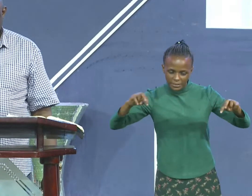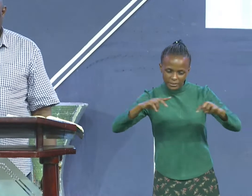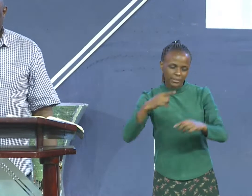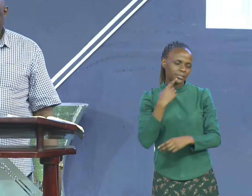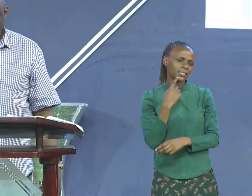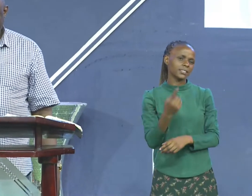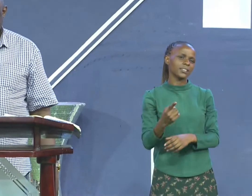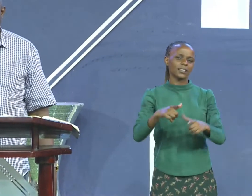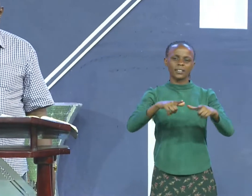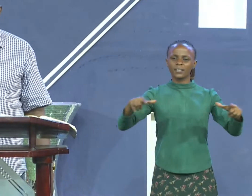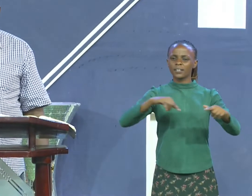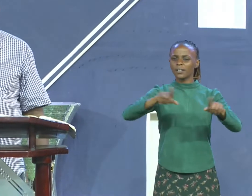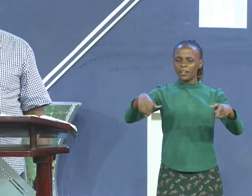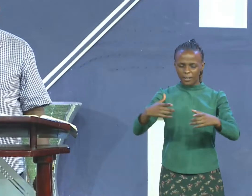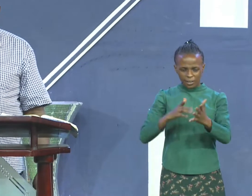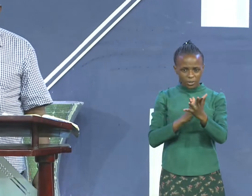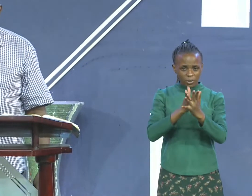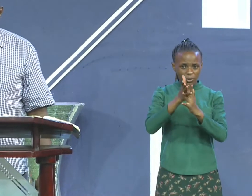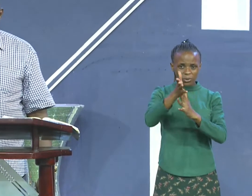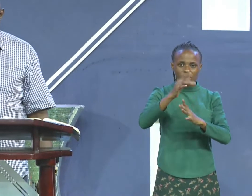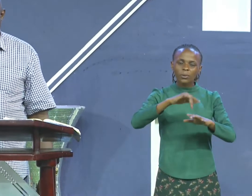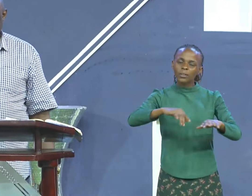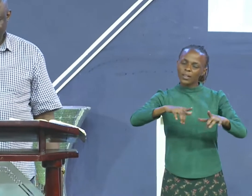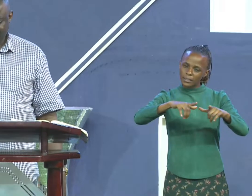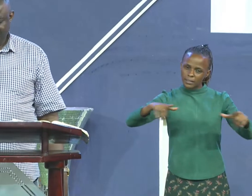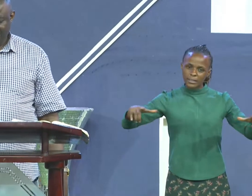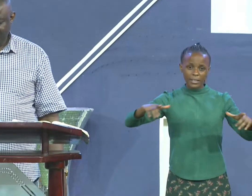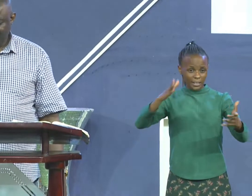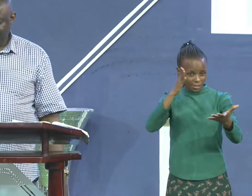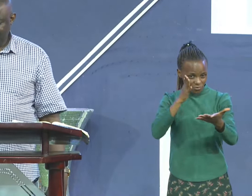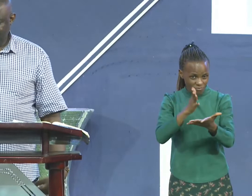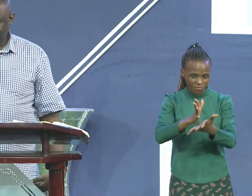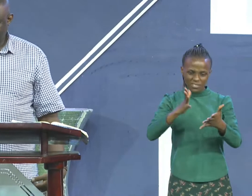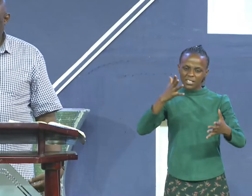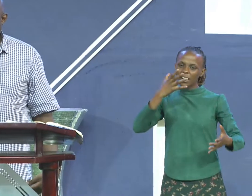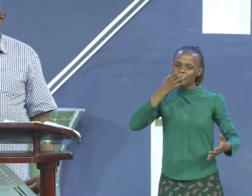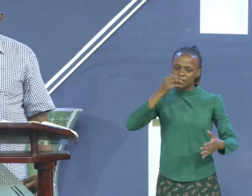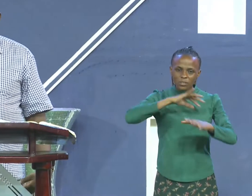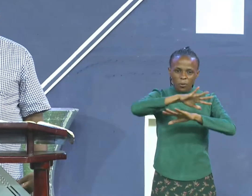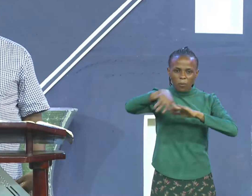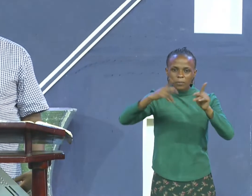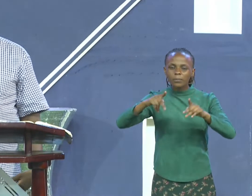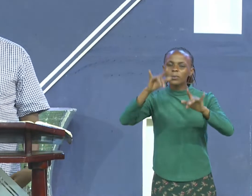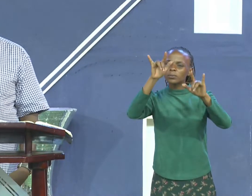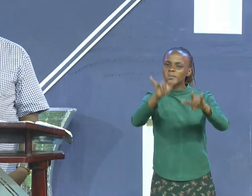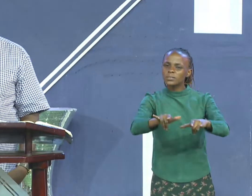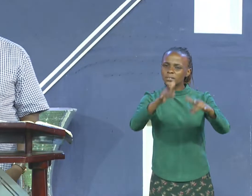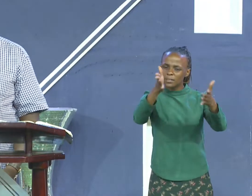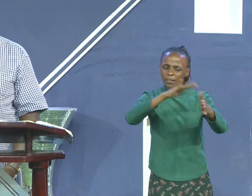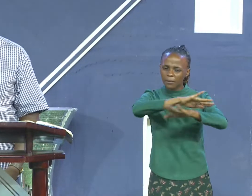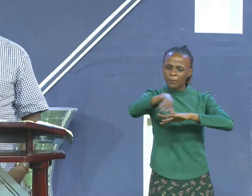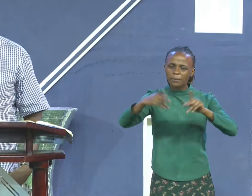nti ensi gye twayitamu okugiketta nsi eriira ddala bagituulamu, n'abantu bonna be twalaba